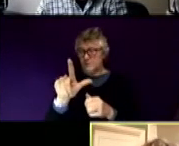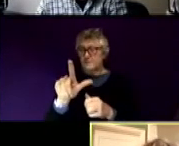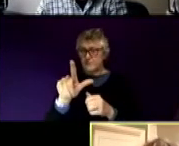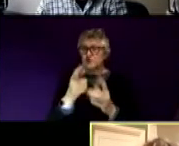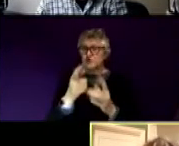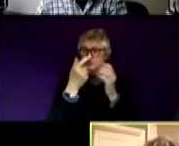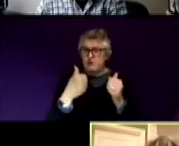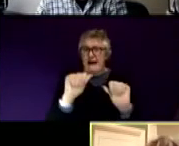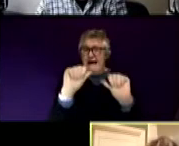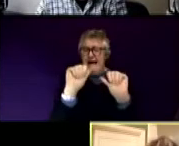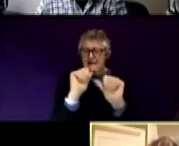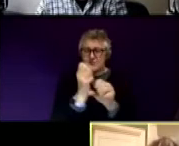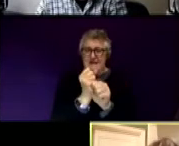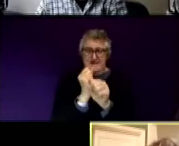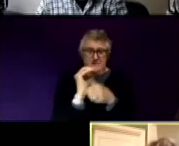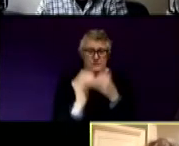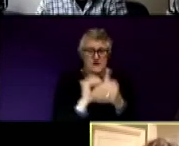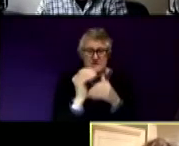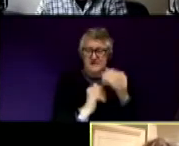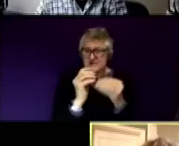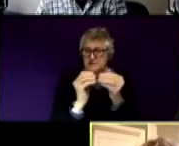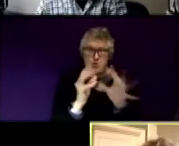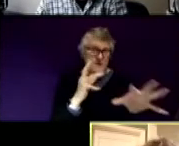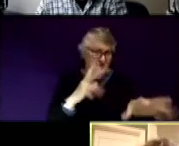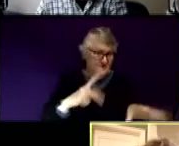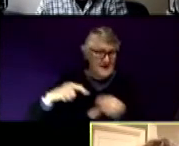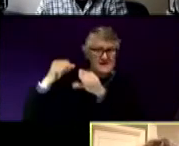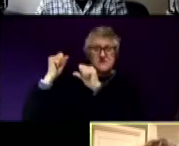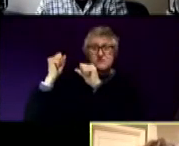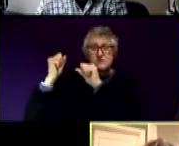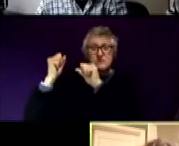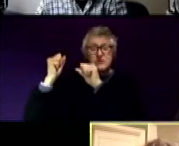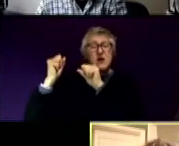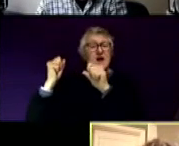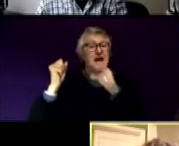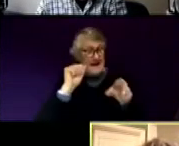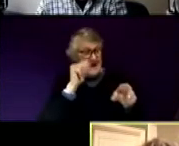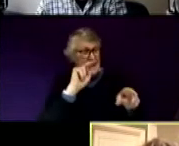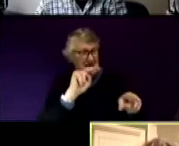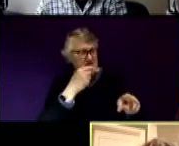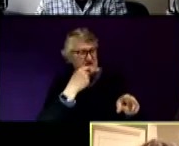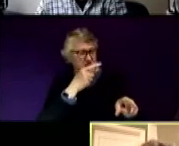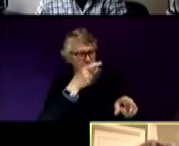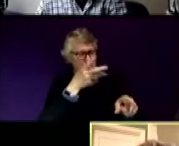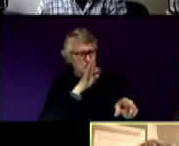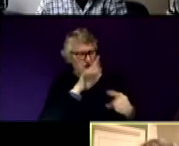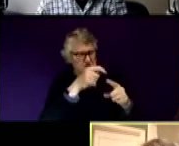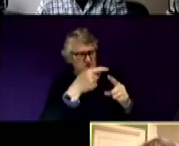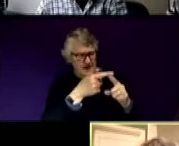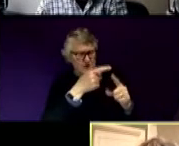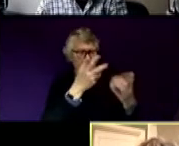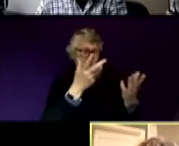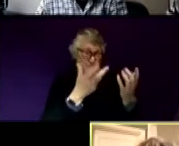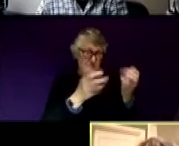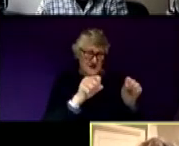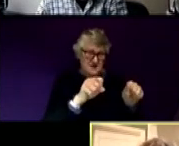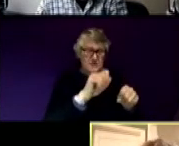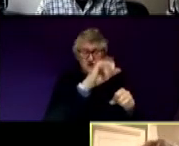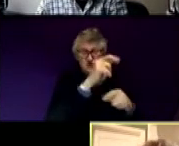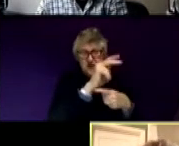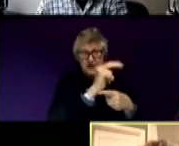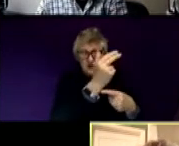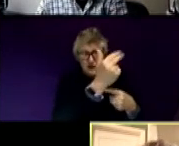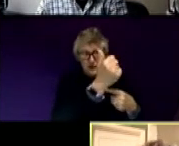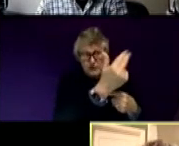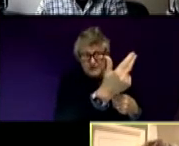as you said, Anne, you've invited and talked to the COCO about January 13th. We also talked to the COCO about having more meetings,